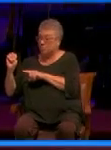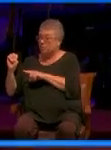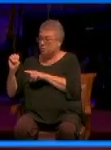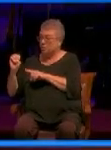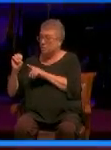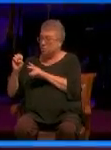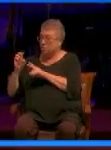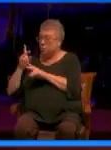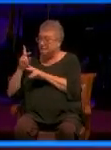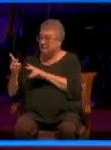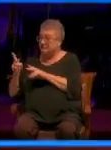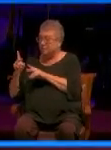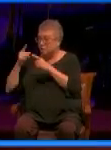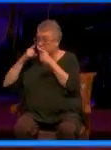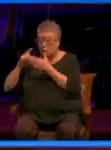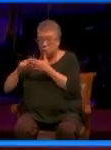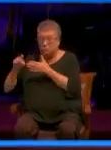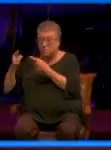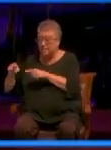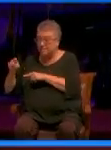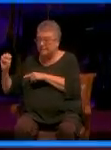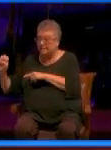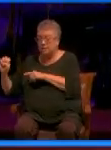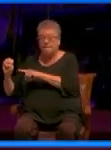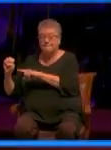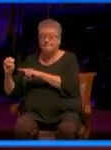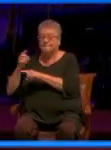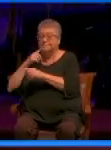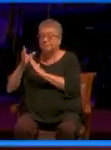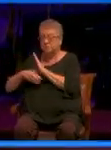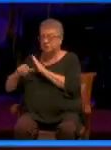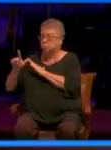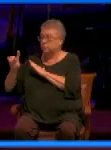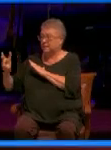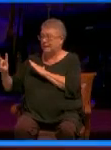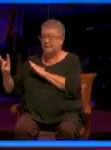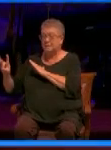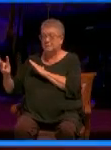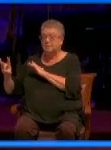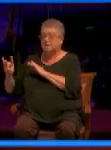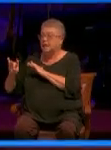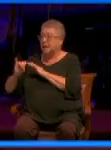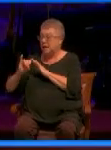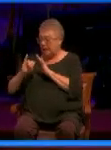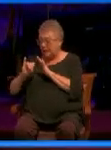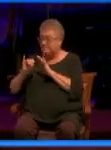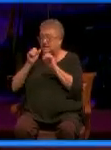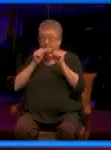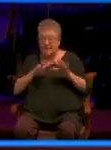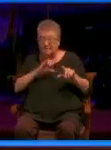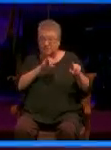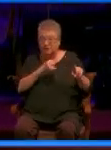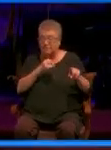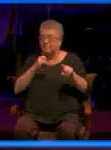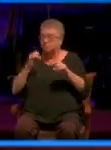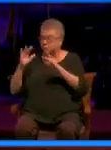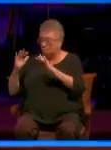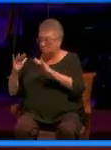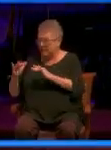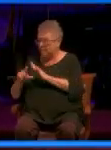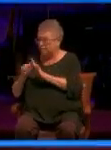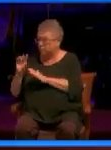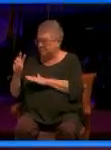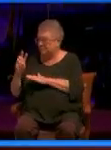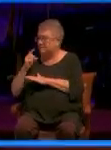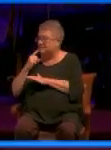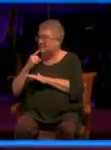read, you'll notice what happens. It says there in chapter 28 about God, Isaac blessing Jacob, but if you read down to verse 6, your Bible